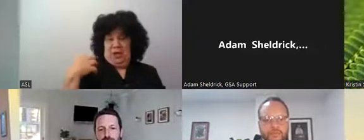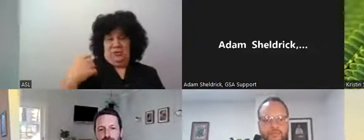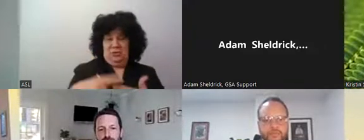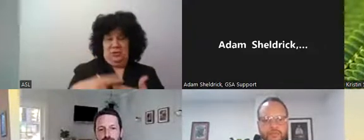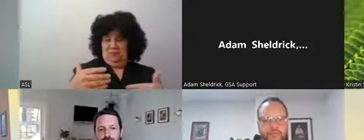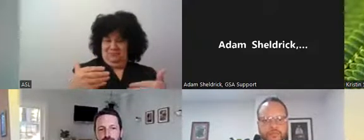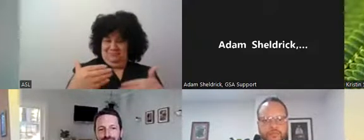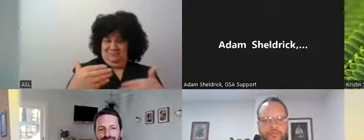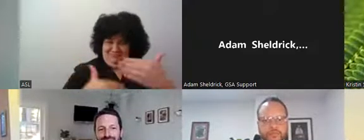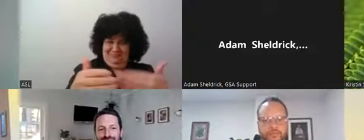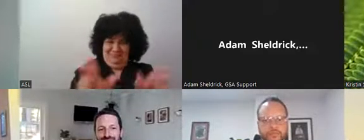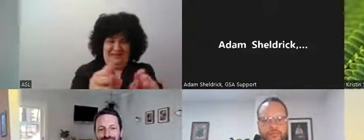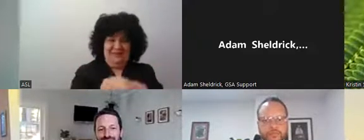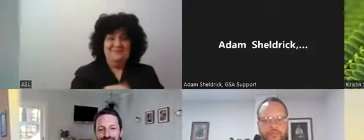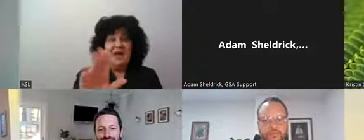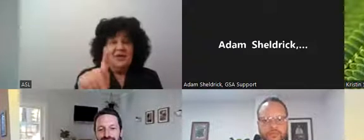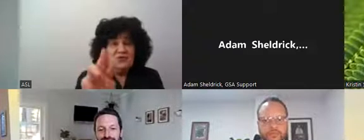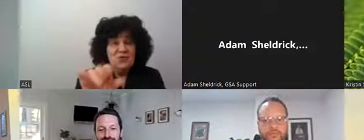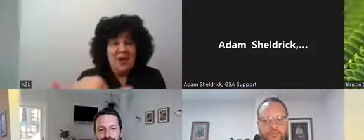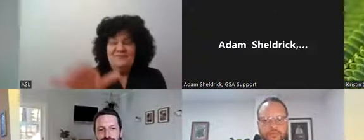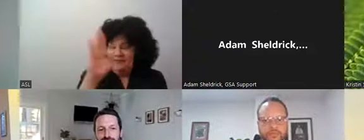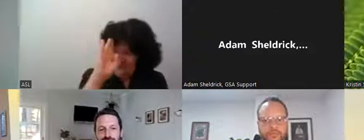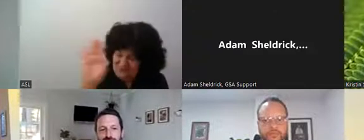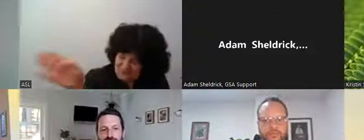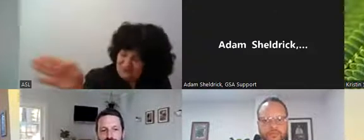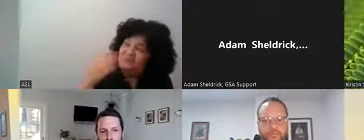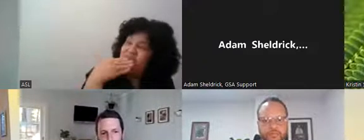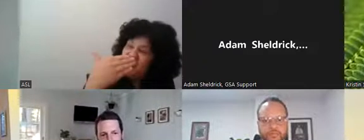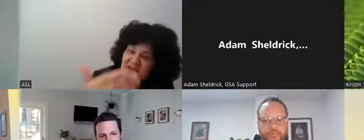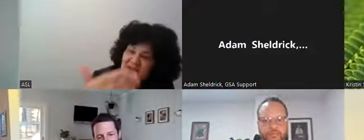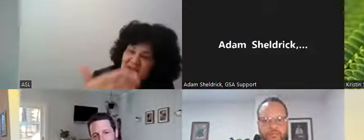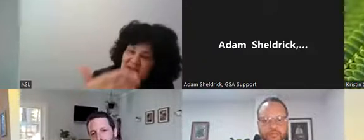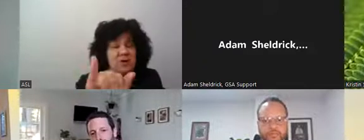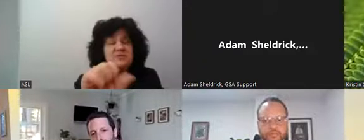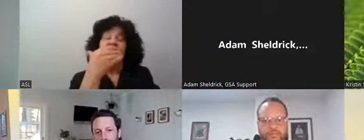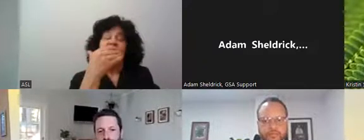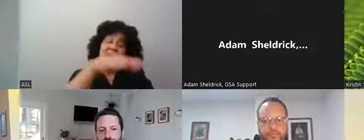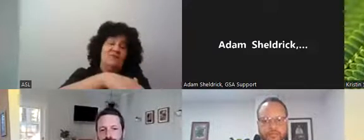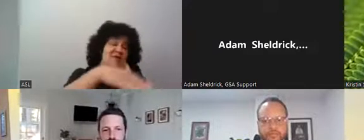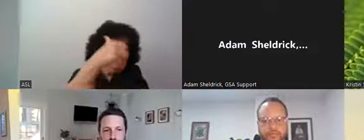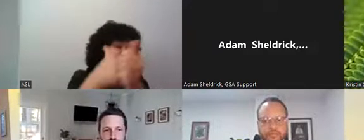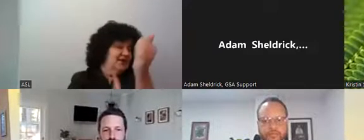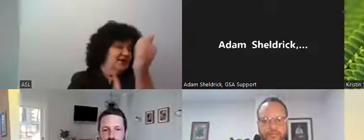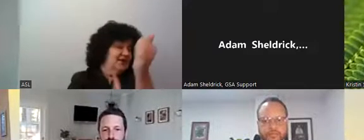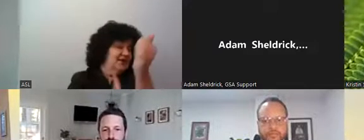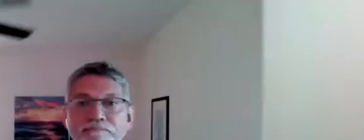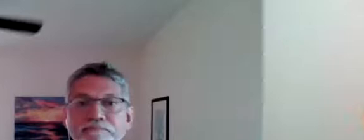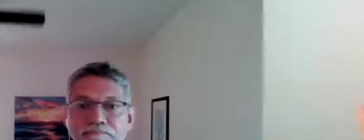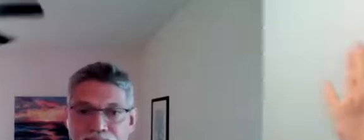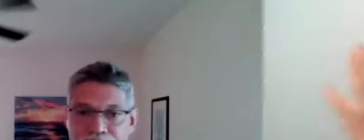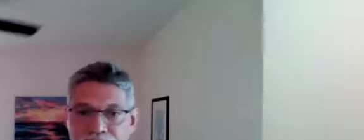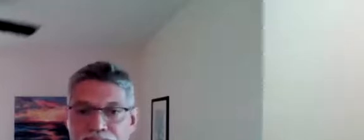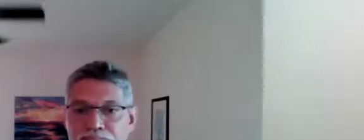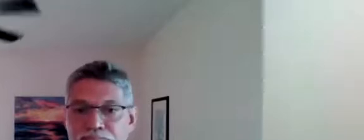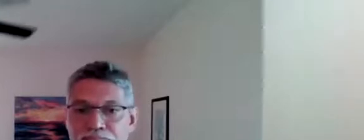Troy. Okay, great. Thank you, Boris. And good afternoon, everybody. It is so great to be with you here today at